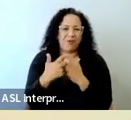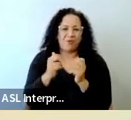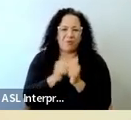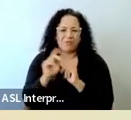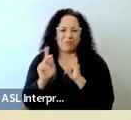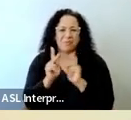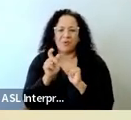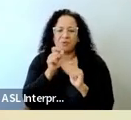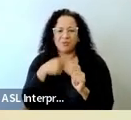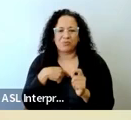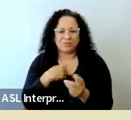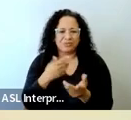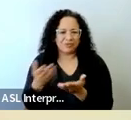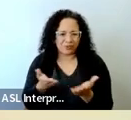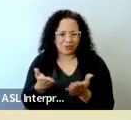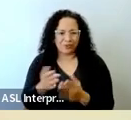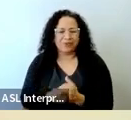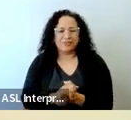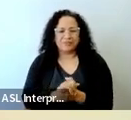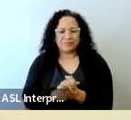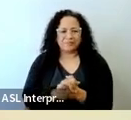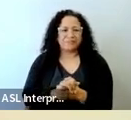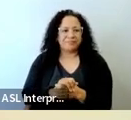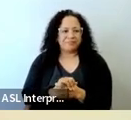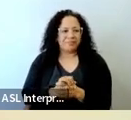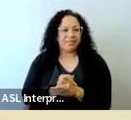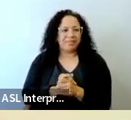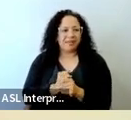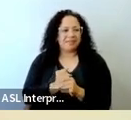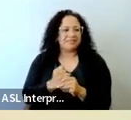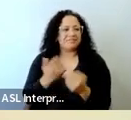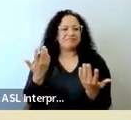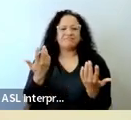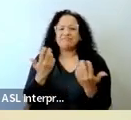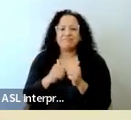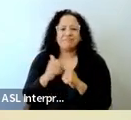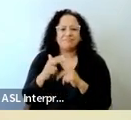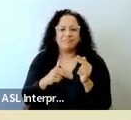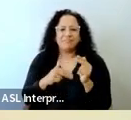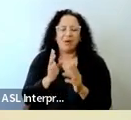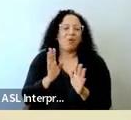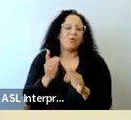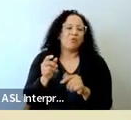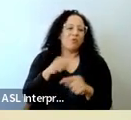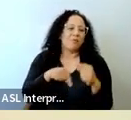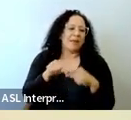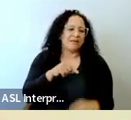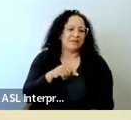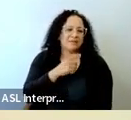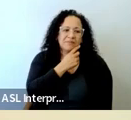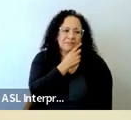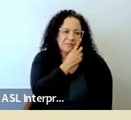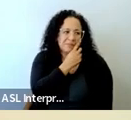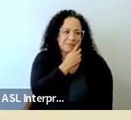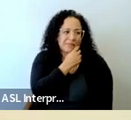go ahead and go to the next slide. How did we build the budget? Oh, we can go back.